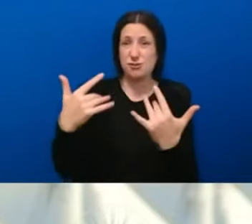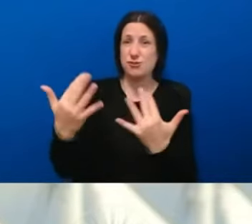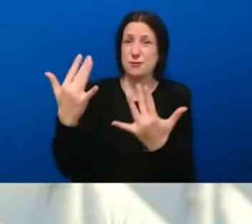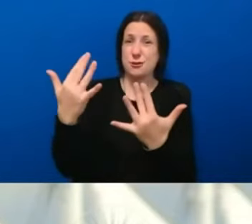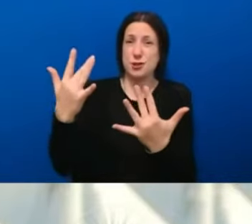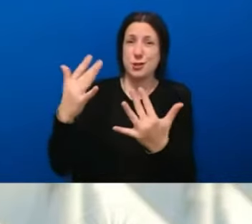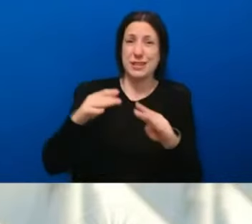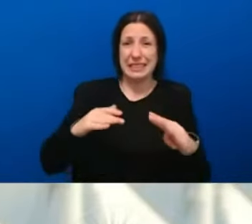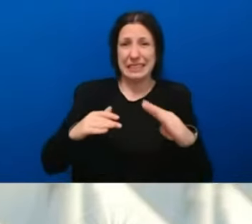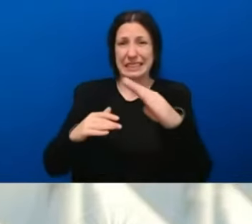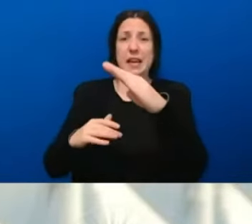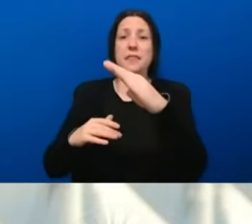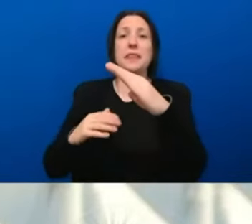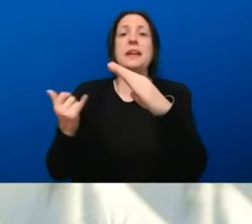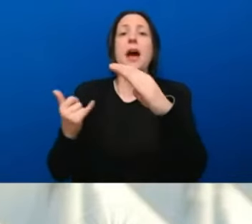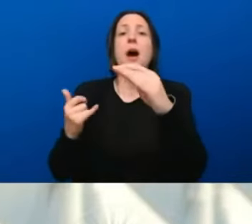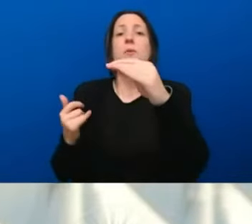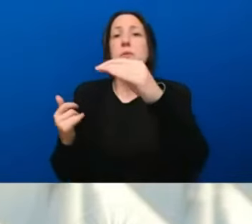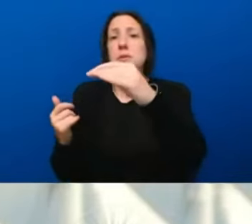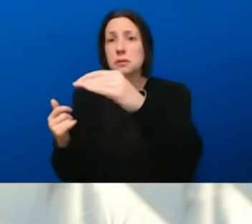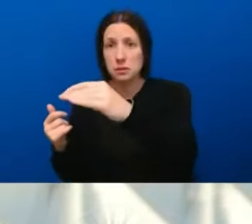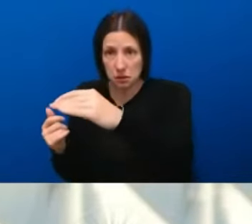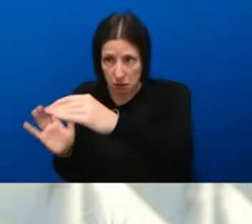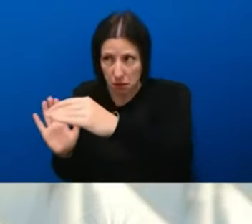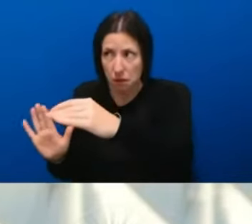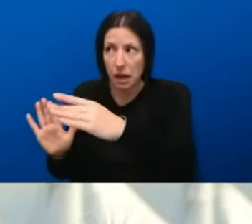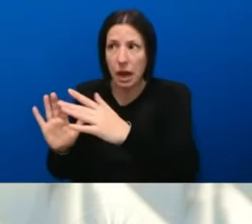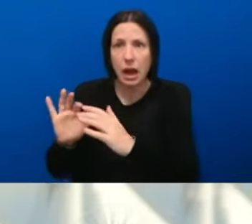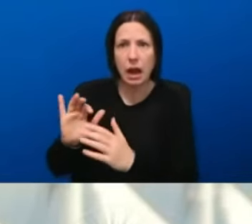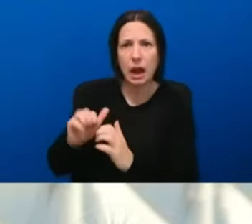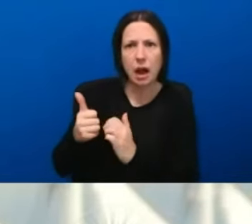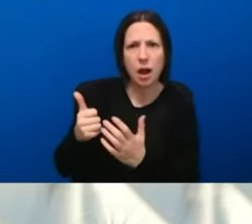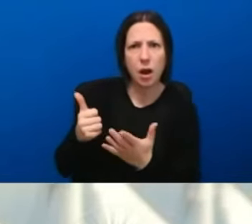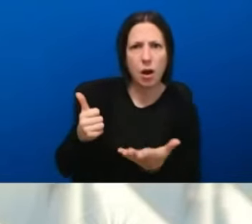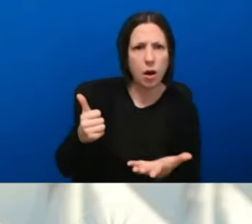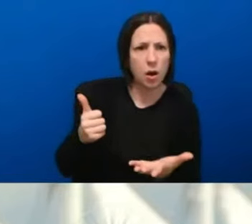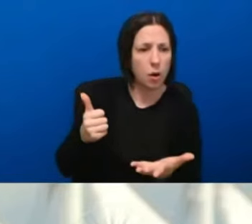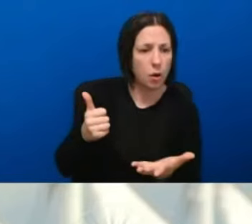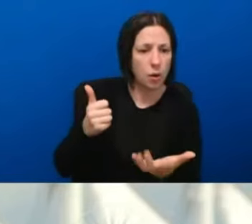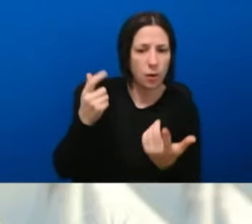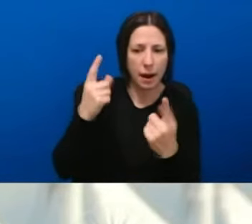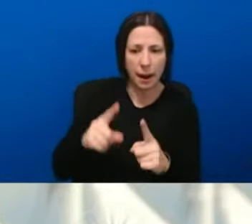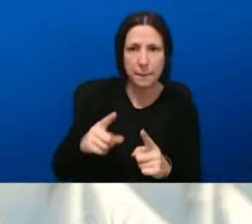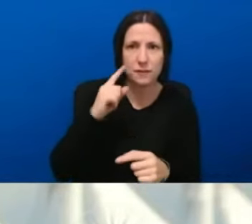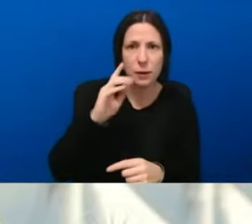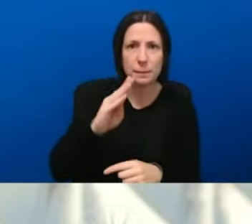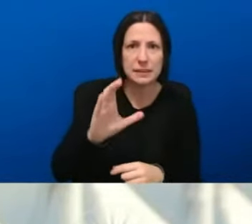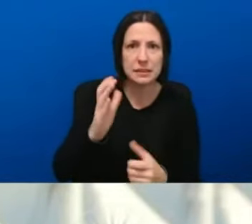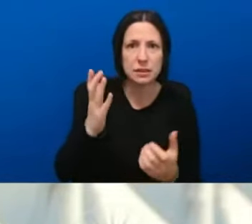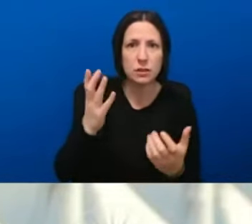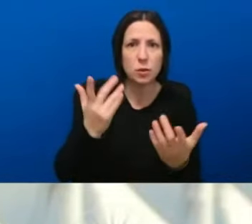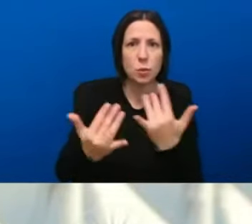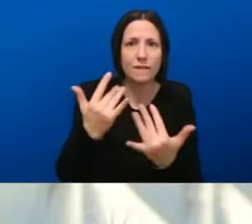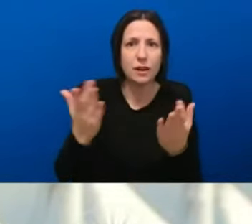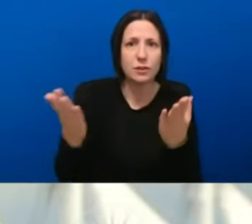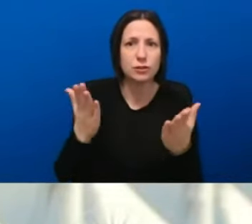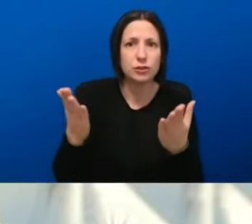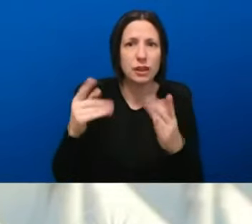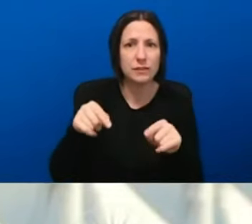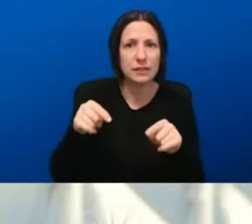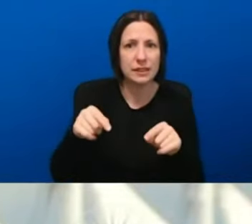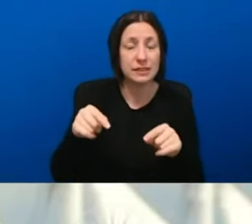of the wildfire season and heading toward the end, how does that affect the BC Wildfire Service this year as the